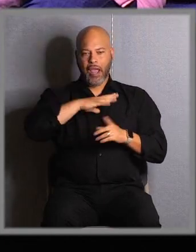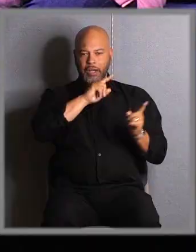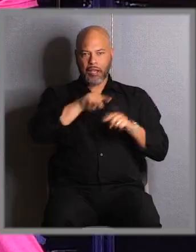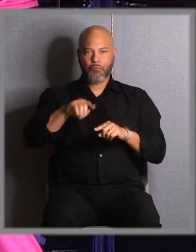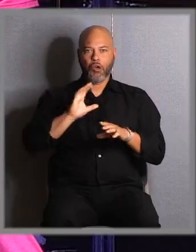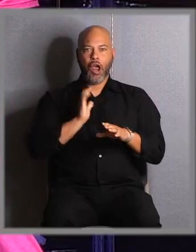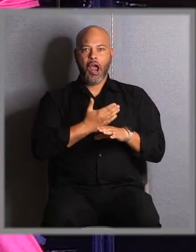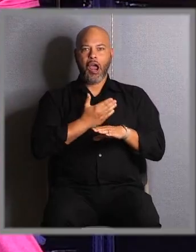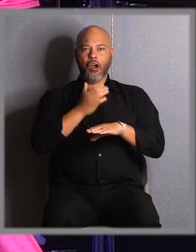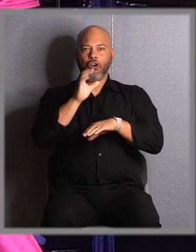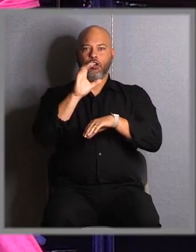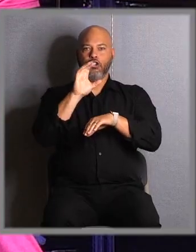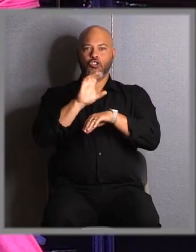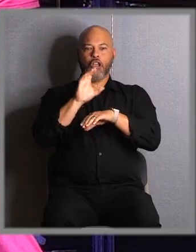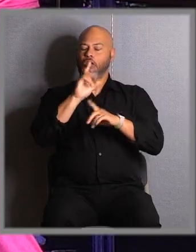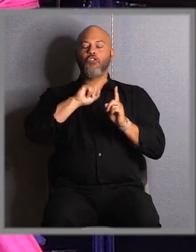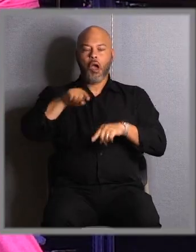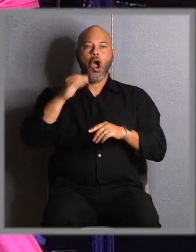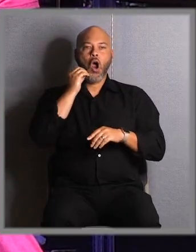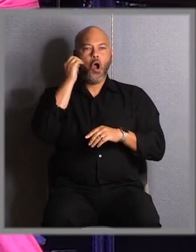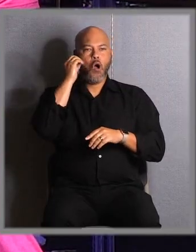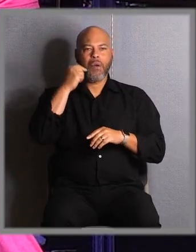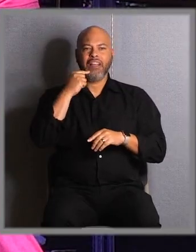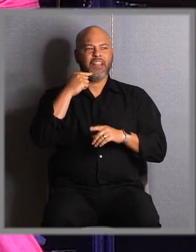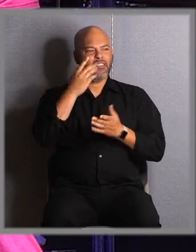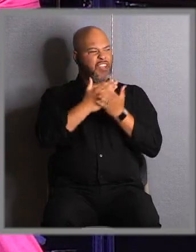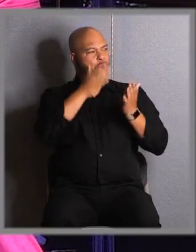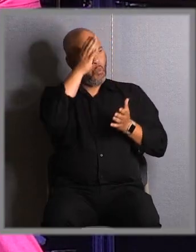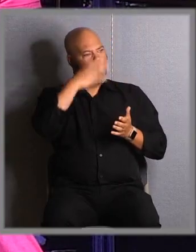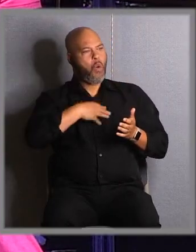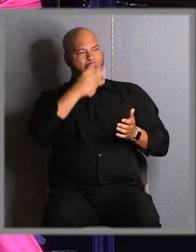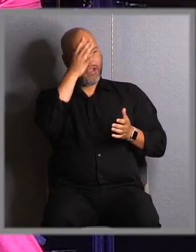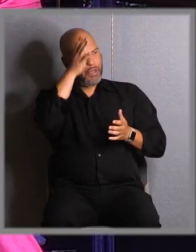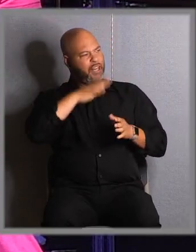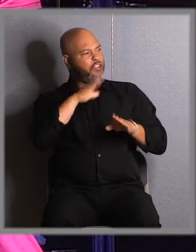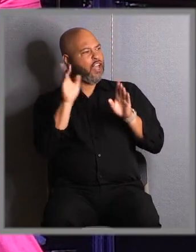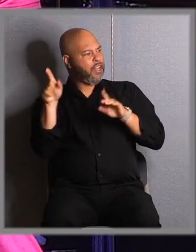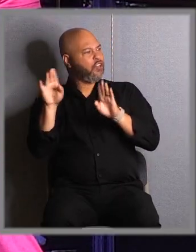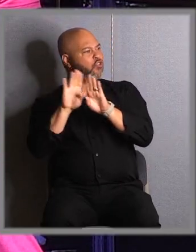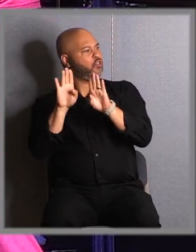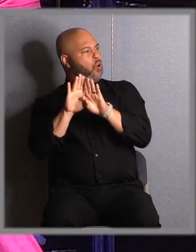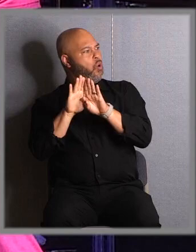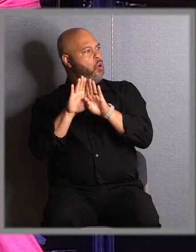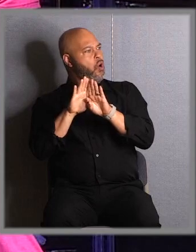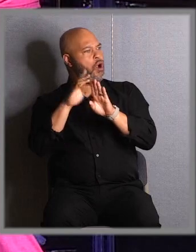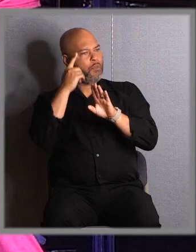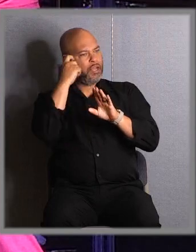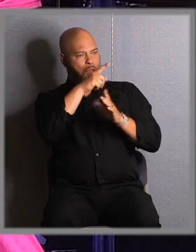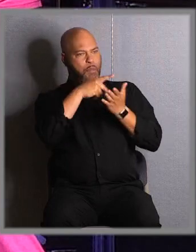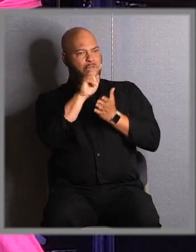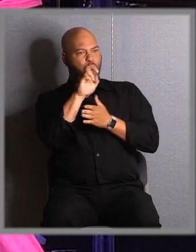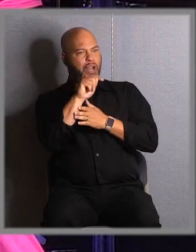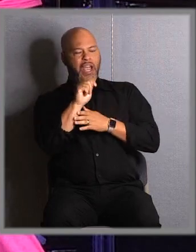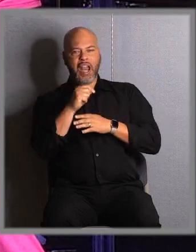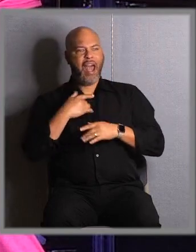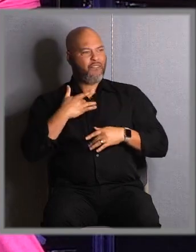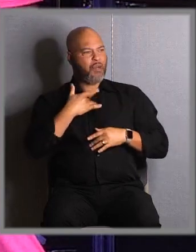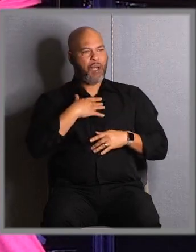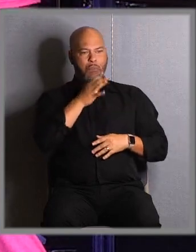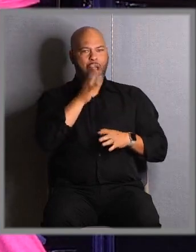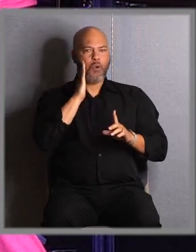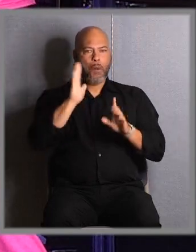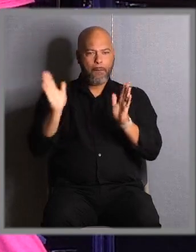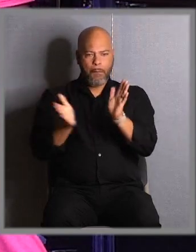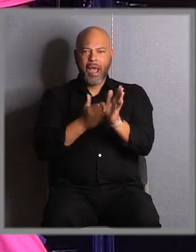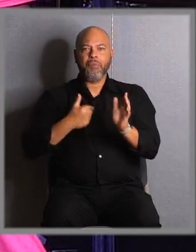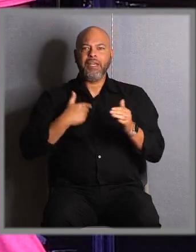to get his rent. And I said, Mom, some white guy at the door. I feel like she's still beating me right now.